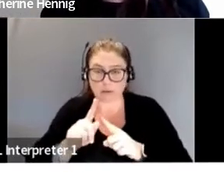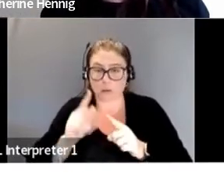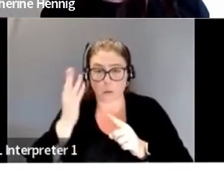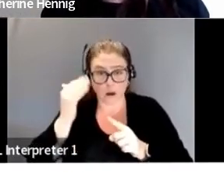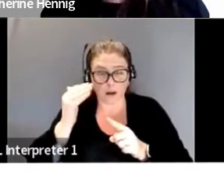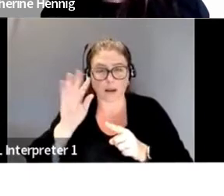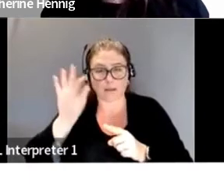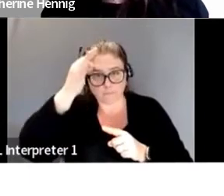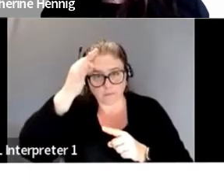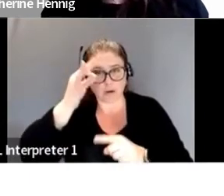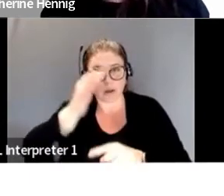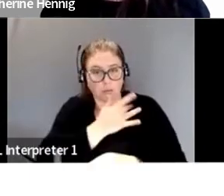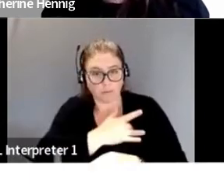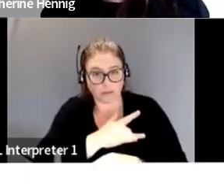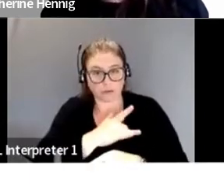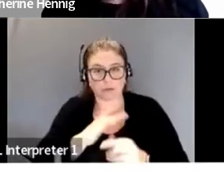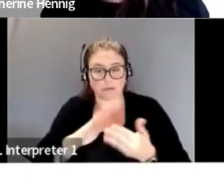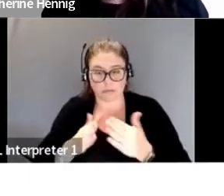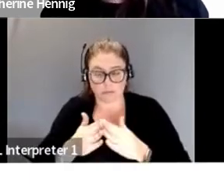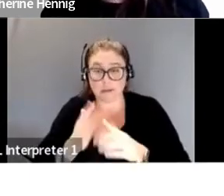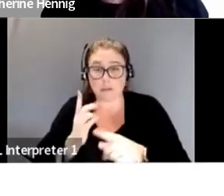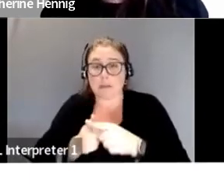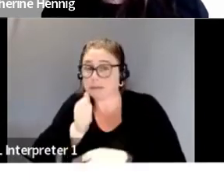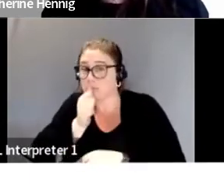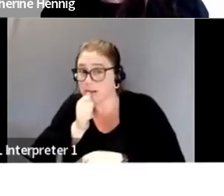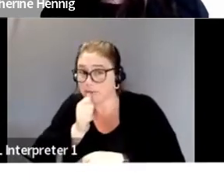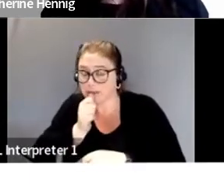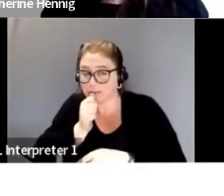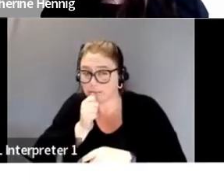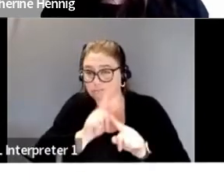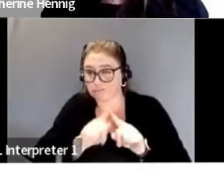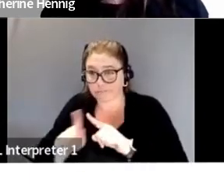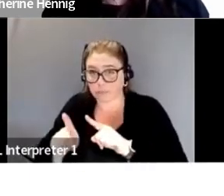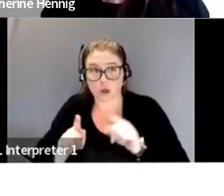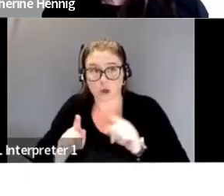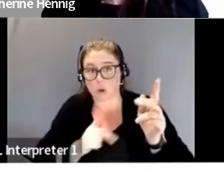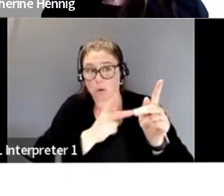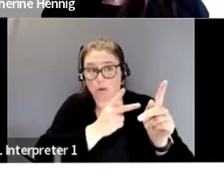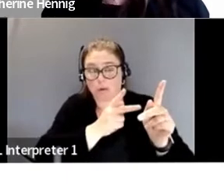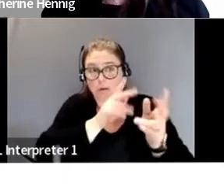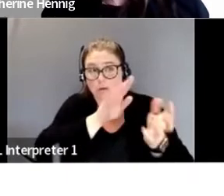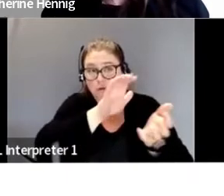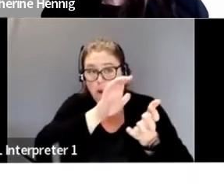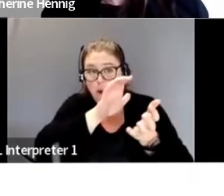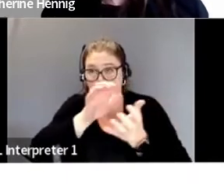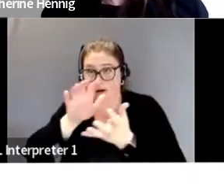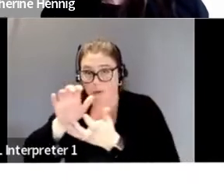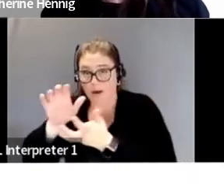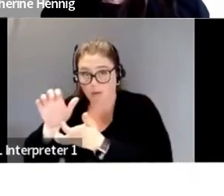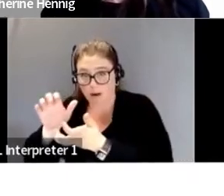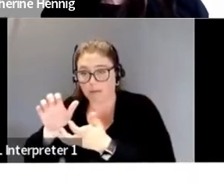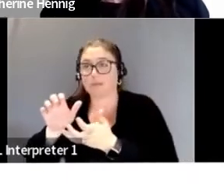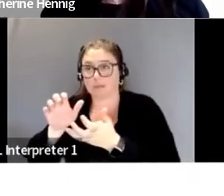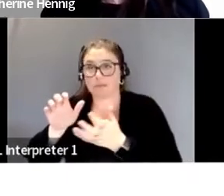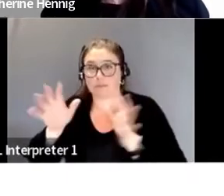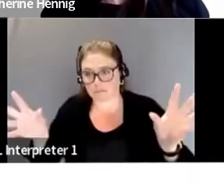provincial, municipal, and private level. And as long as you're sourcing grants from each of these, you can combine them to cover a greater total project cost.